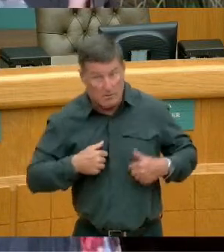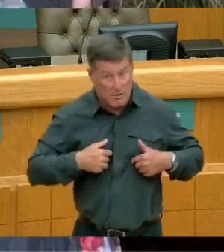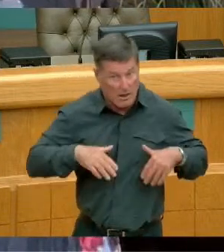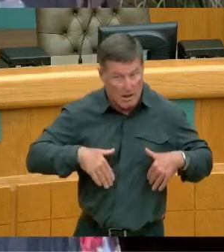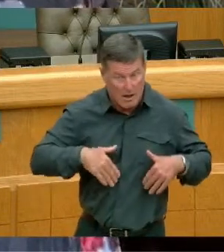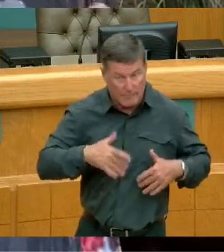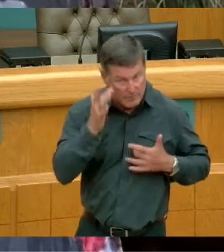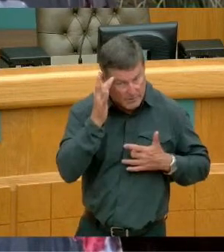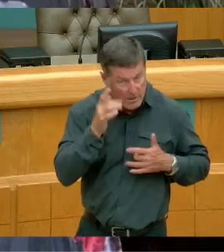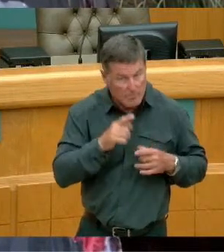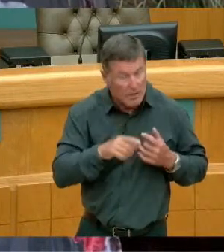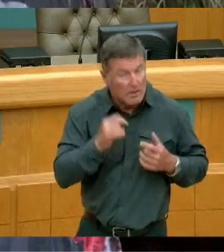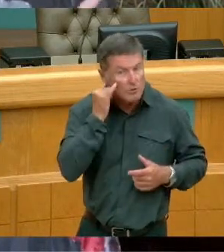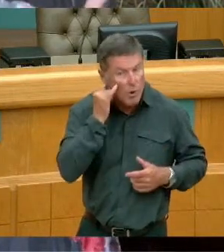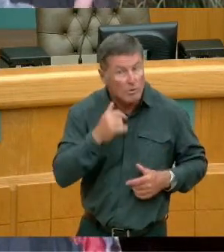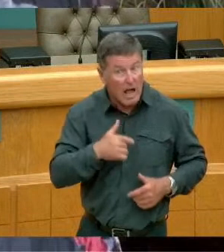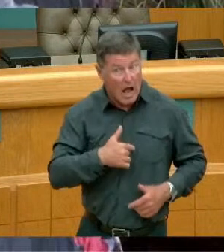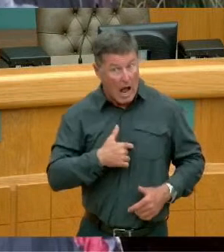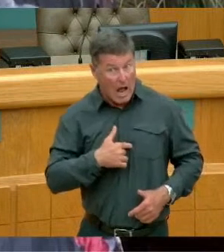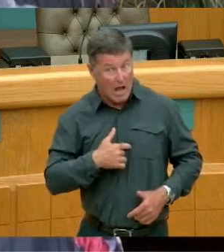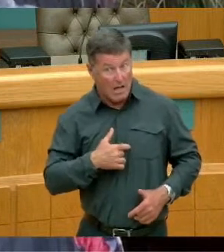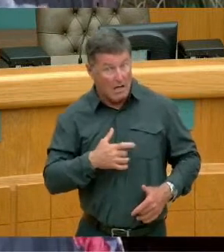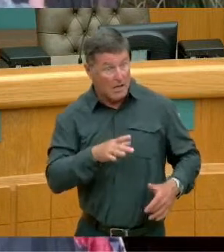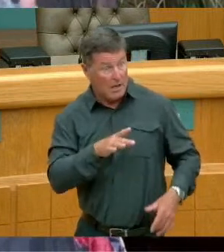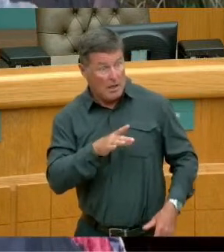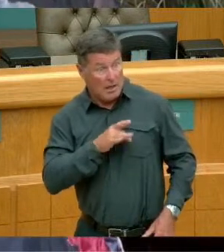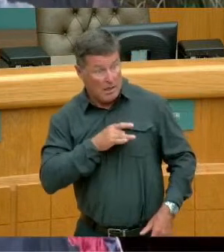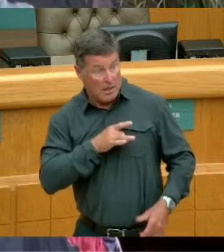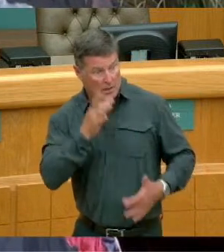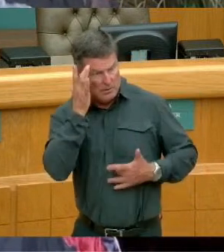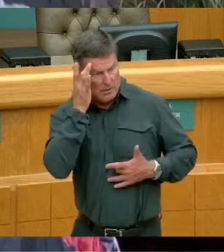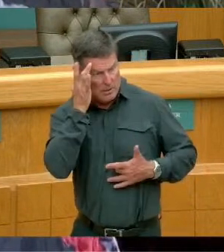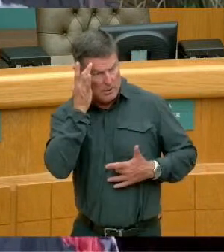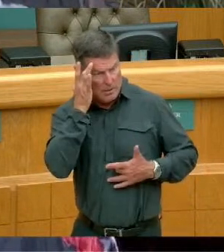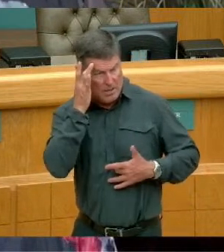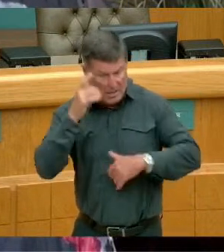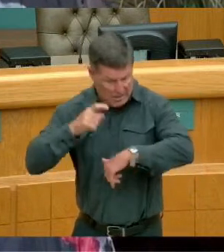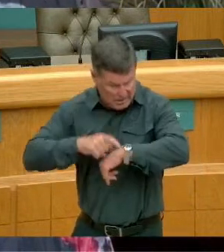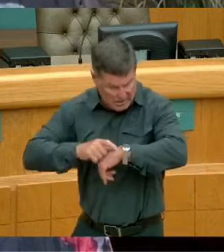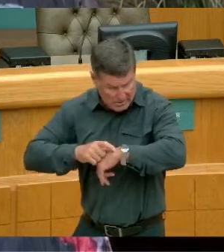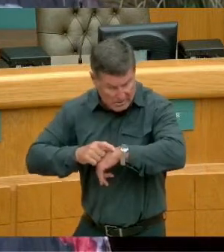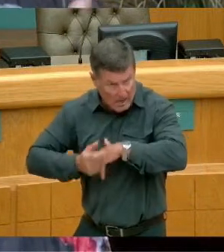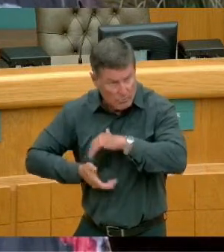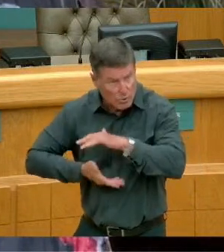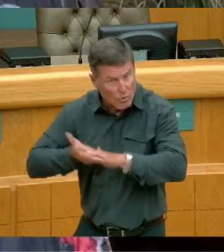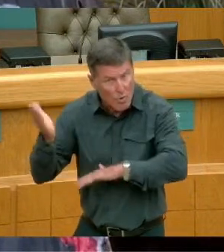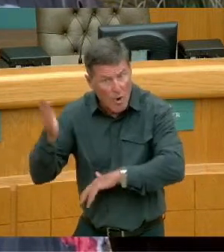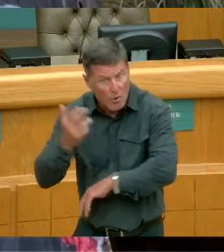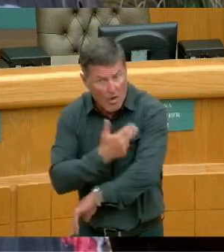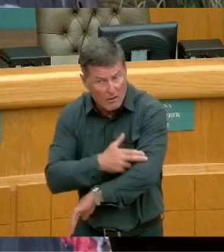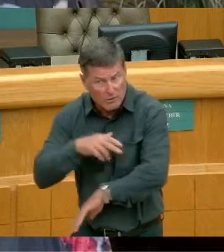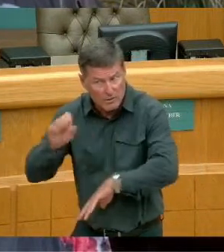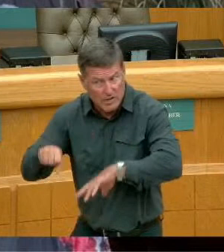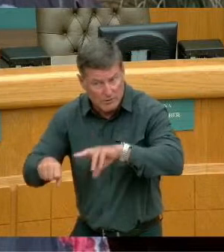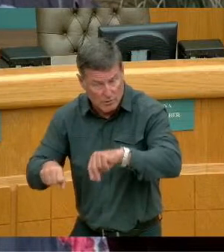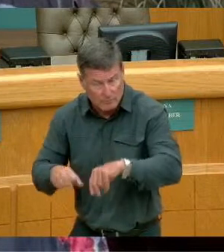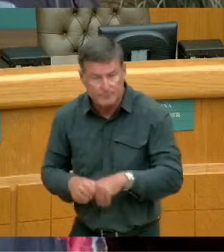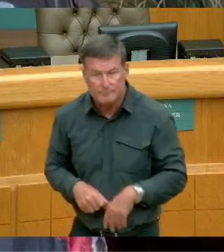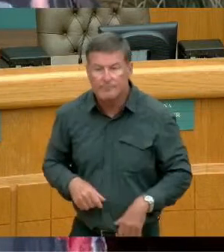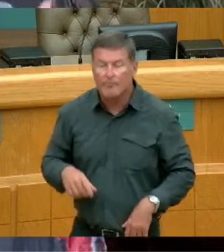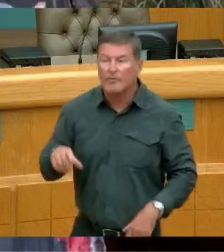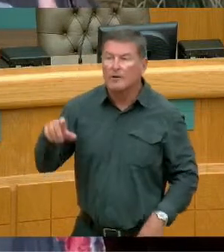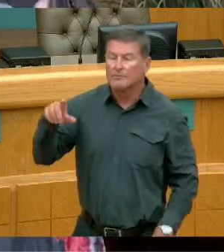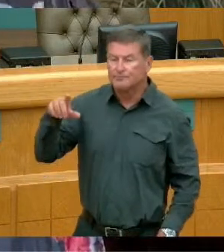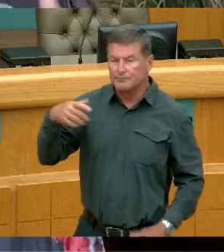sick, but if I were to get sick, when do I know that I need to go to the hospital? So the local health authority explained to